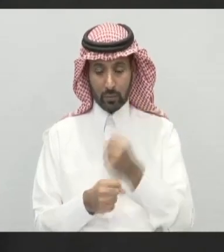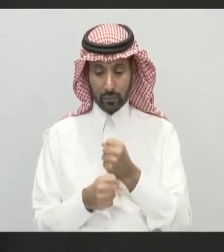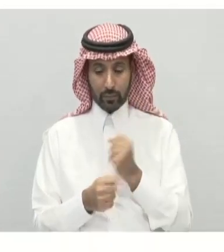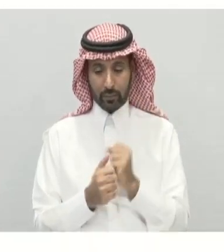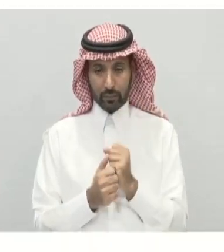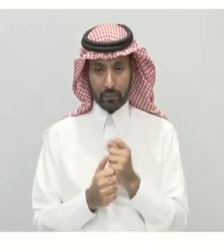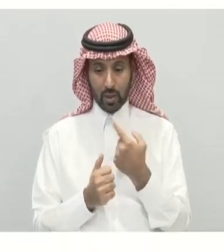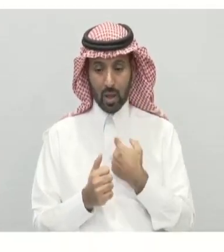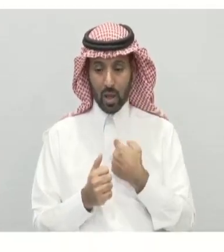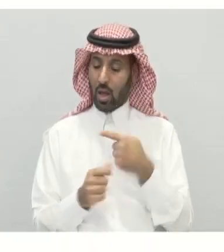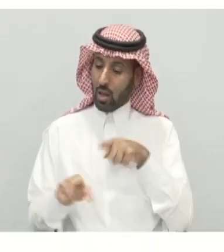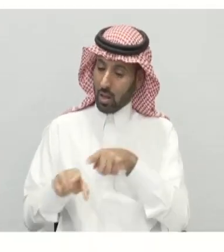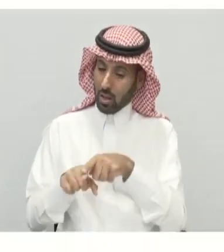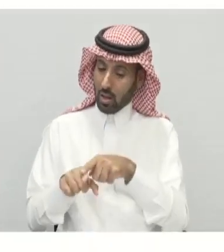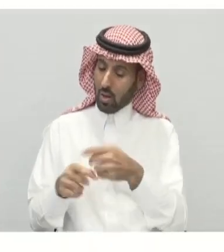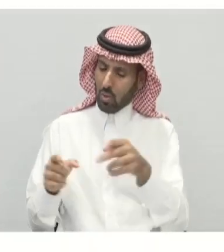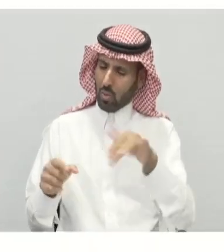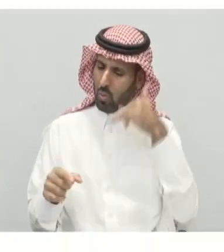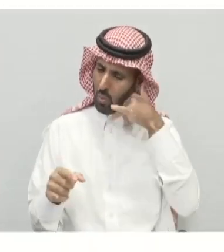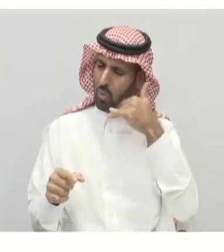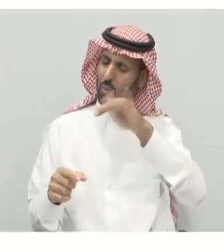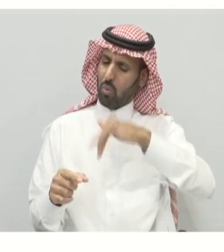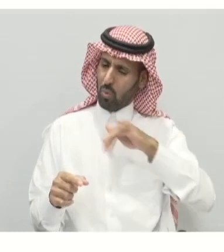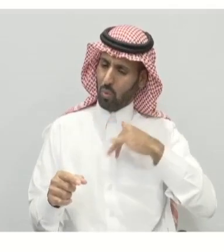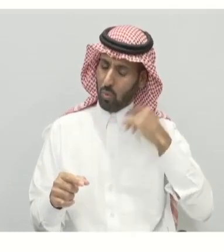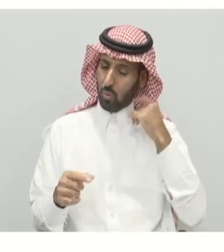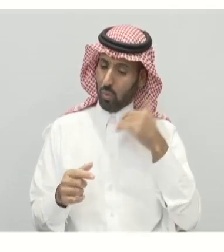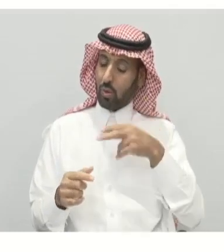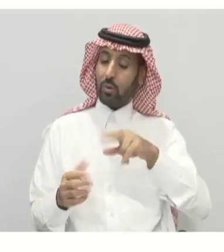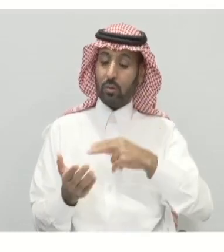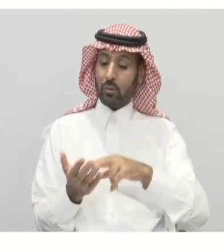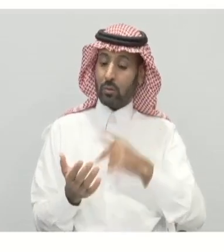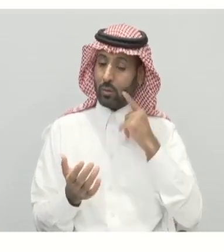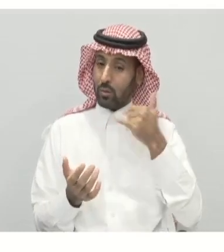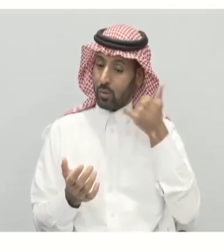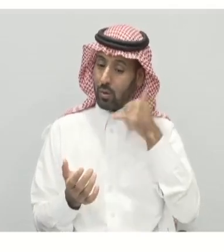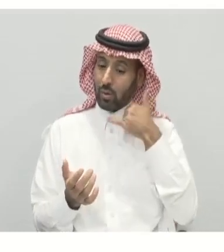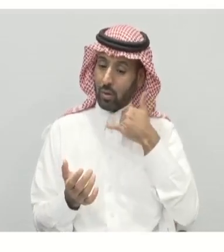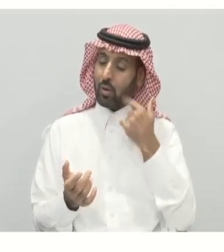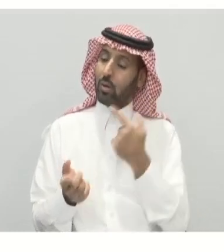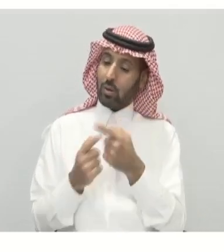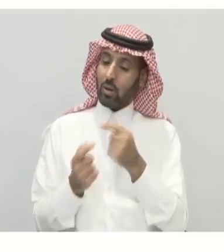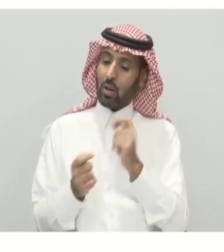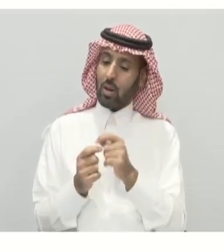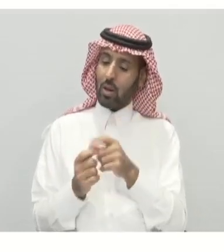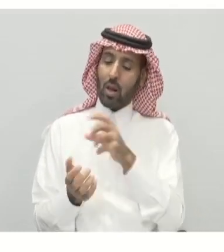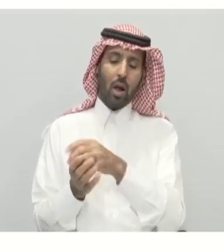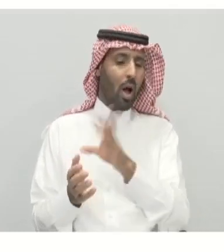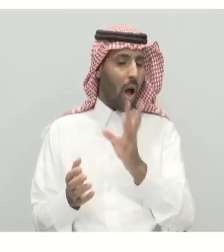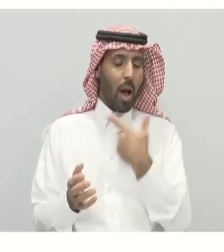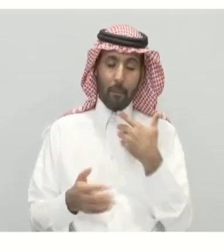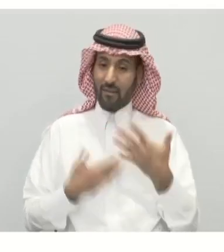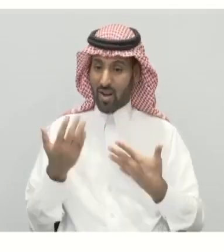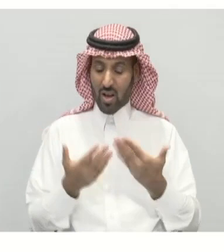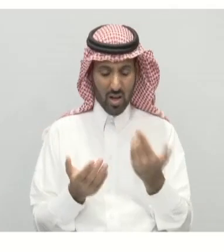me, if I have a friend who's receiving too many calls, I will say, he ought to talk to his classmates.